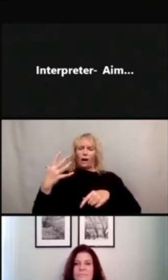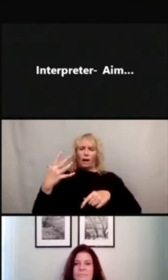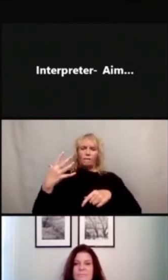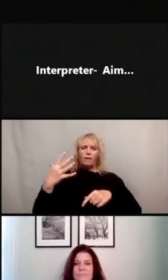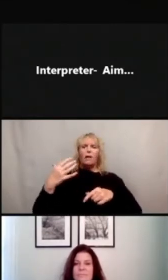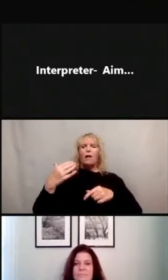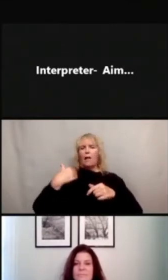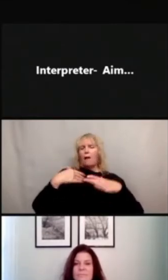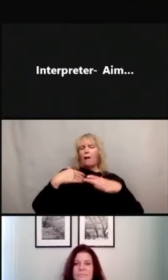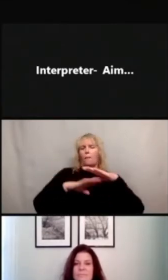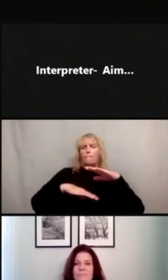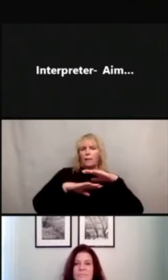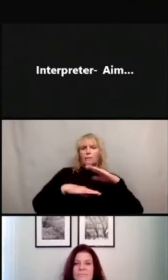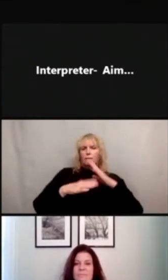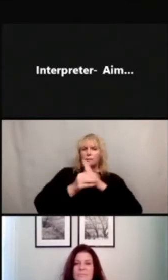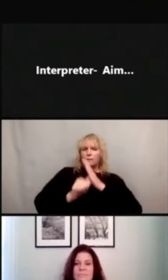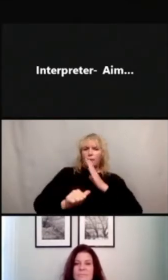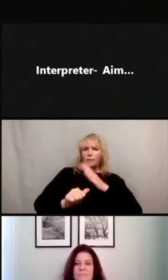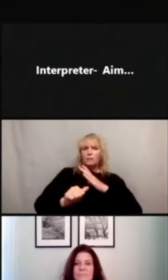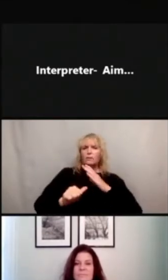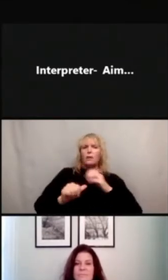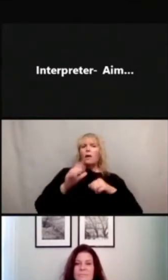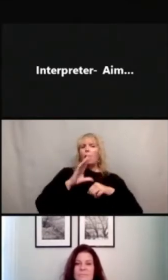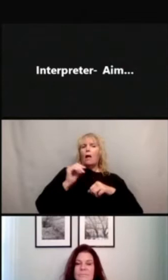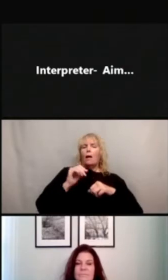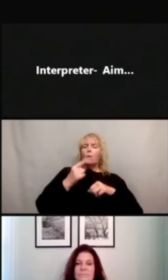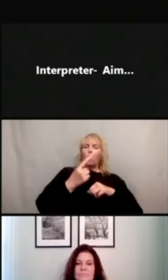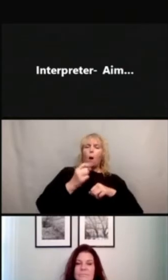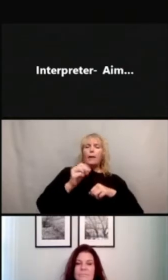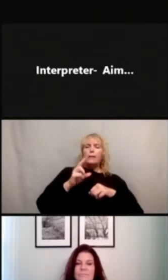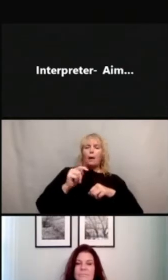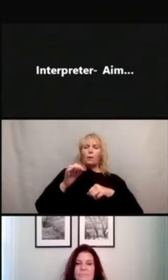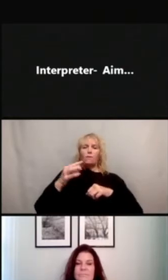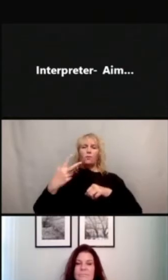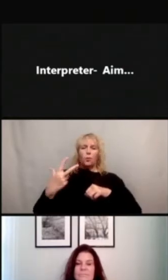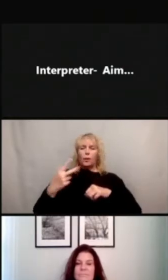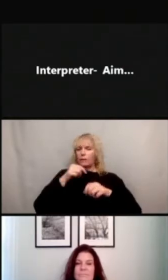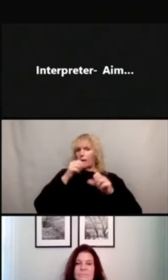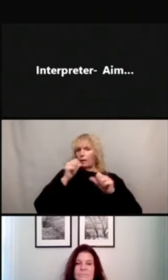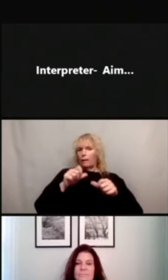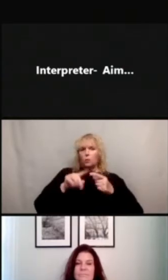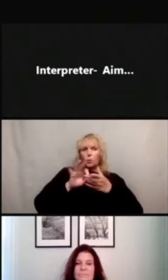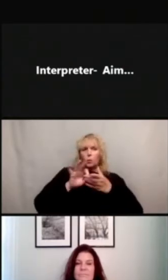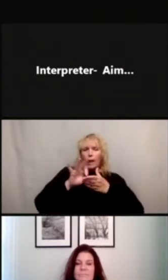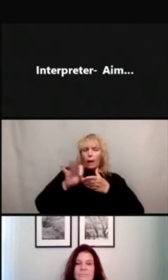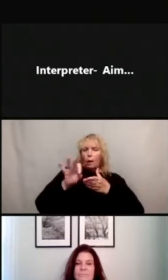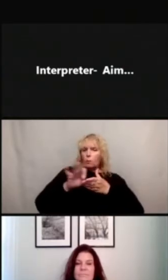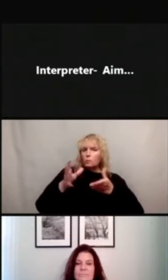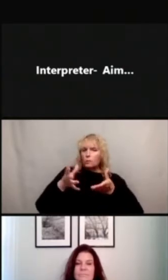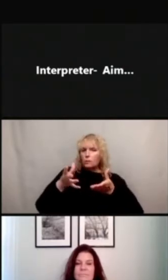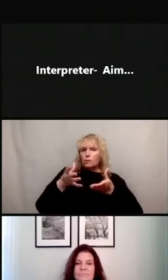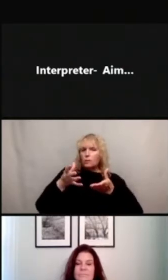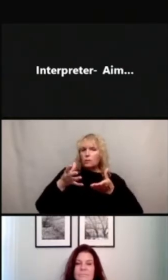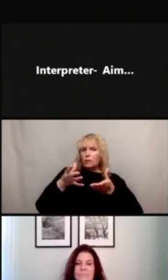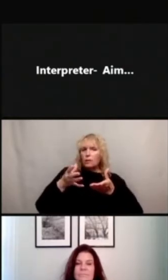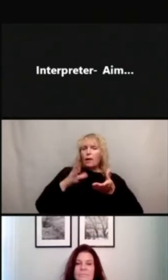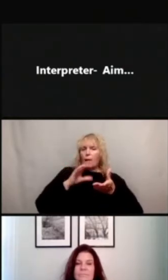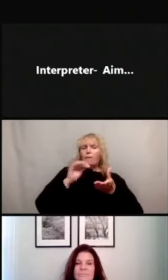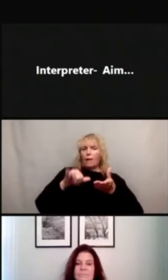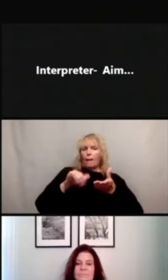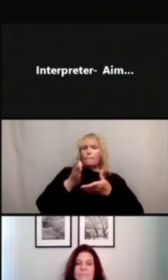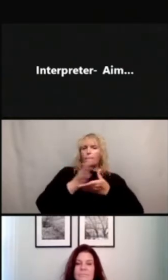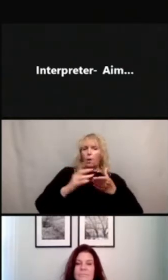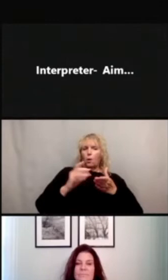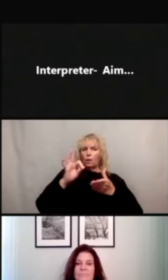than basic numeracy skills. So it's a big problem. And this was actually done as part of a study